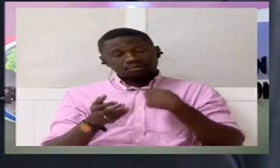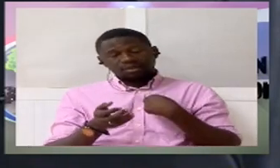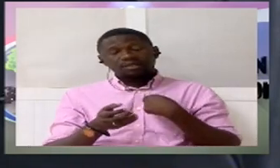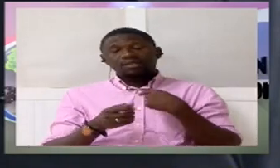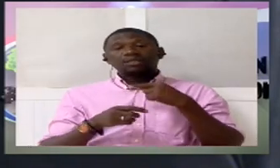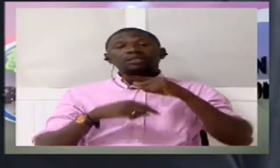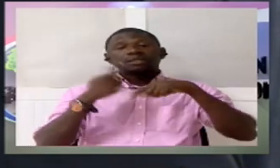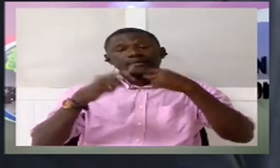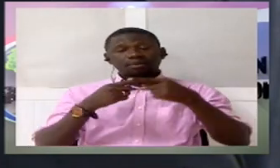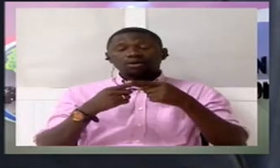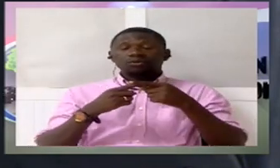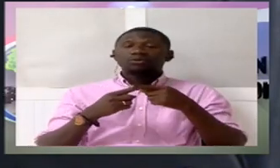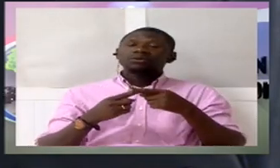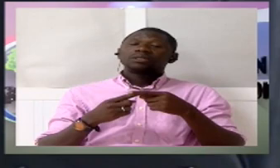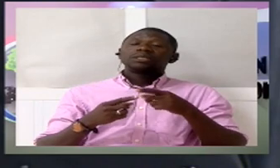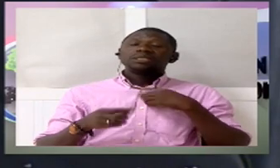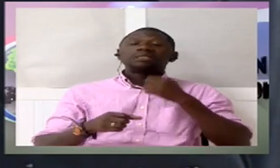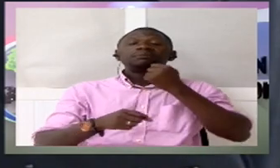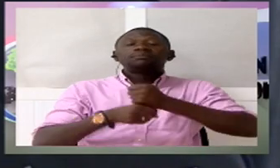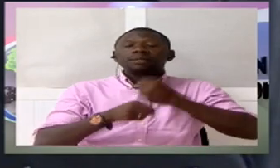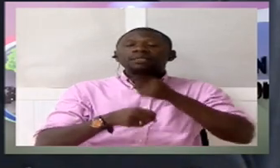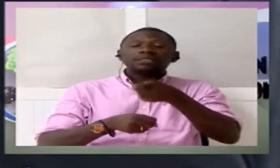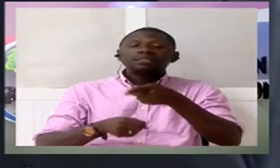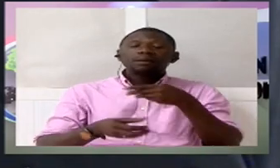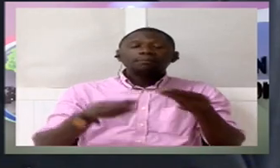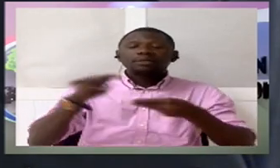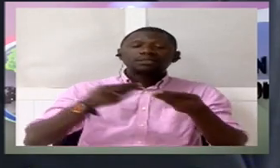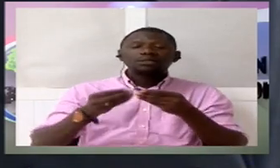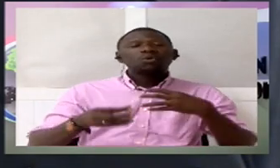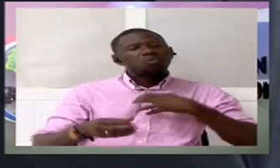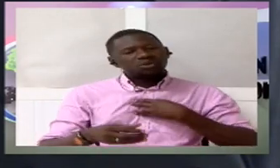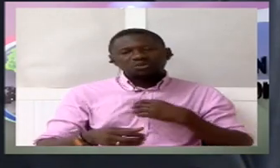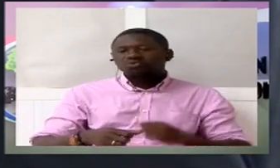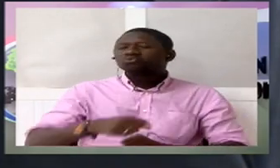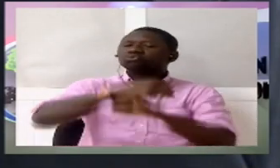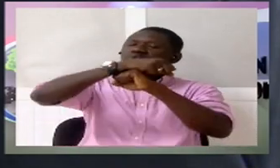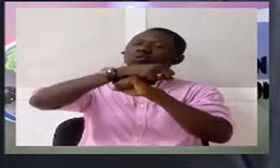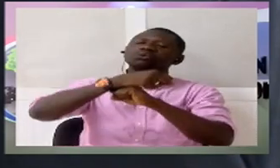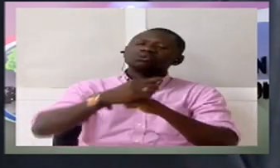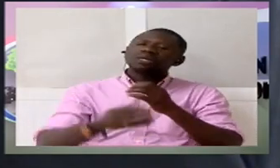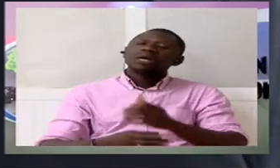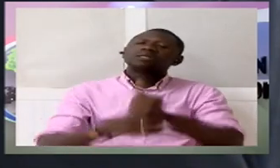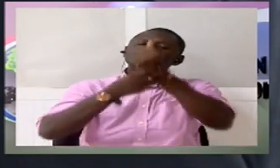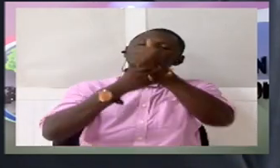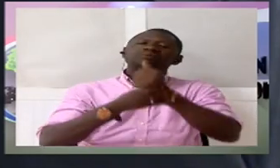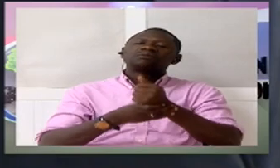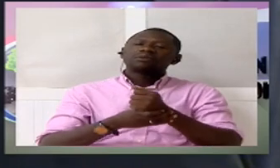I set up this business to assist the citizens of this country.